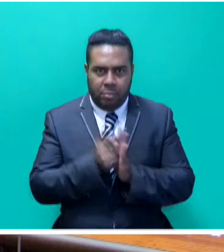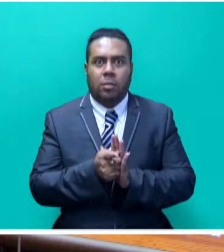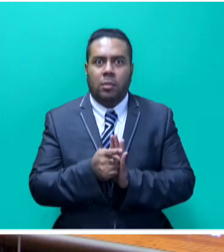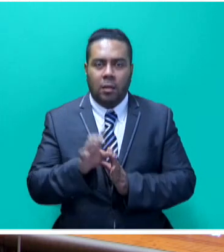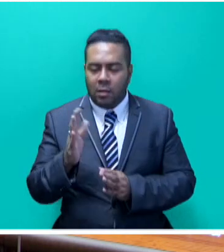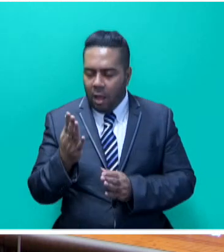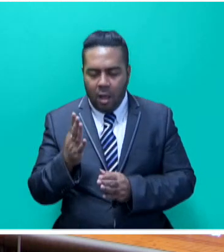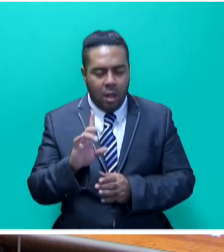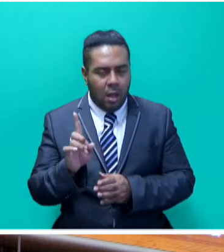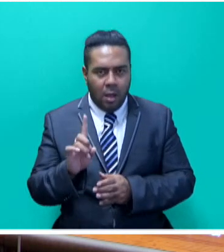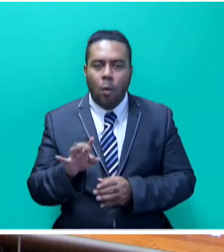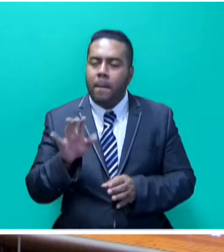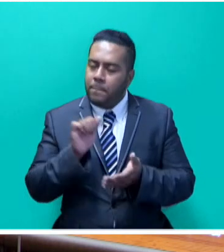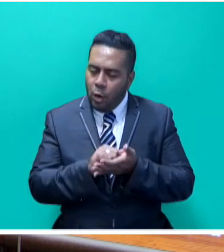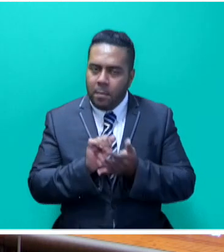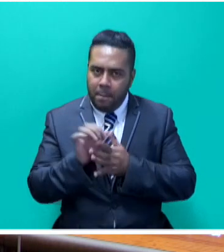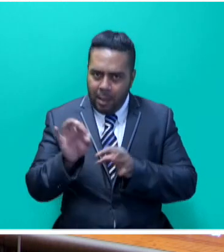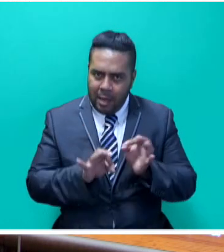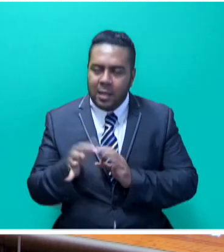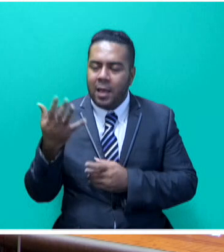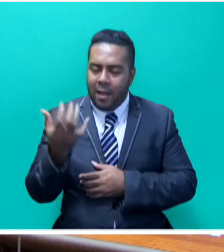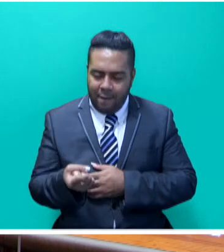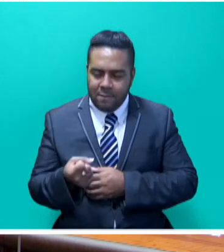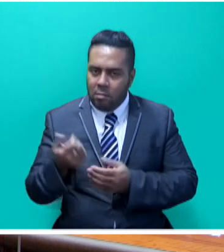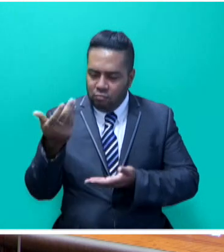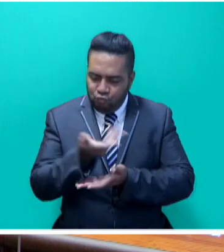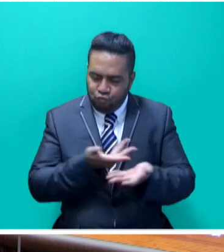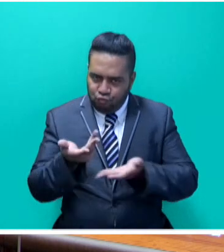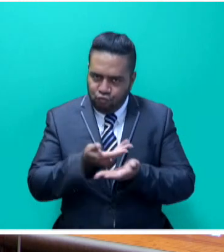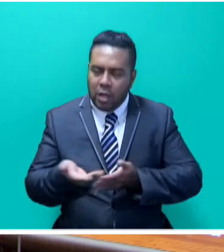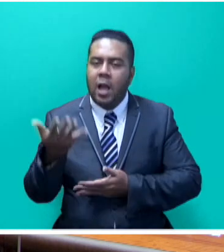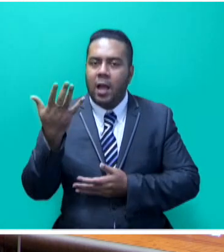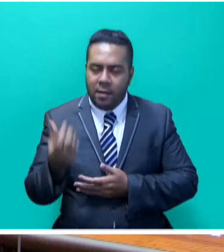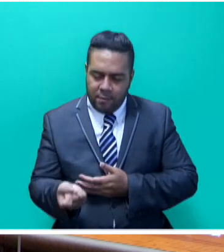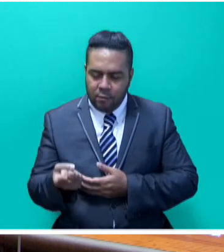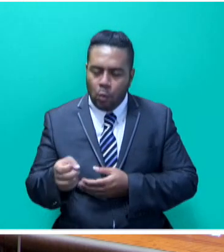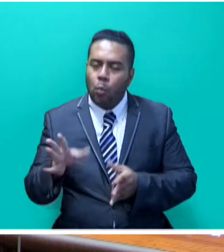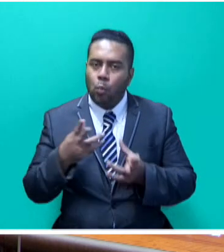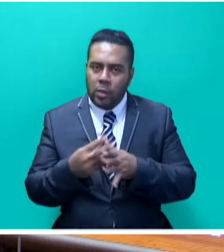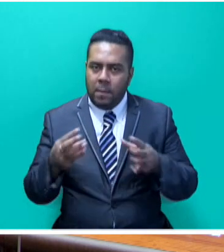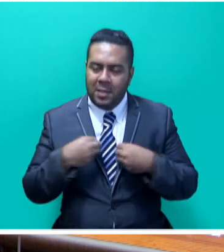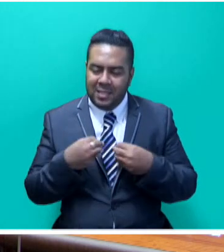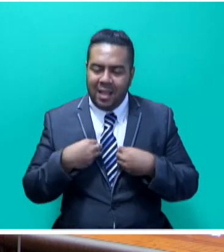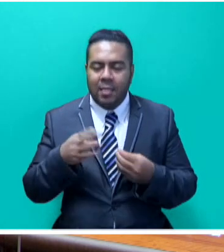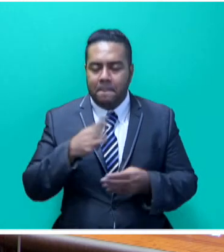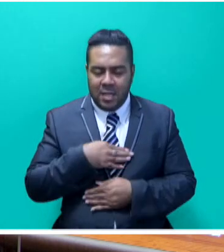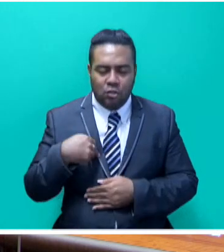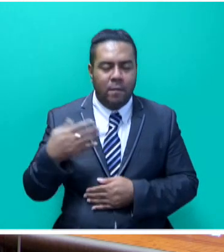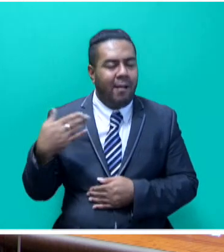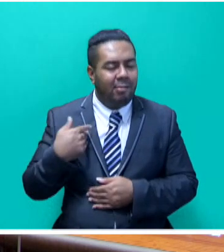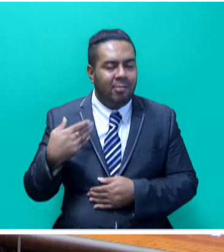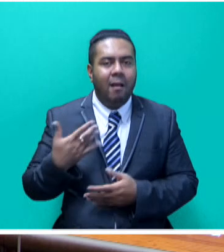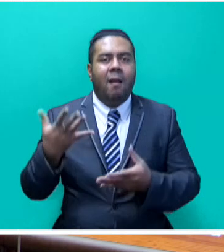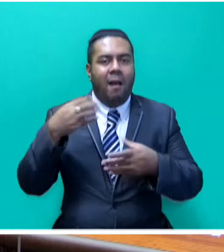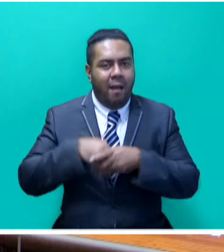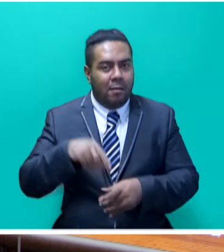There was proper planning and detailed consultations with the business community and the Ministry of Health. I